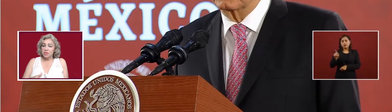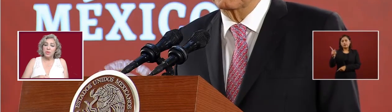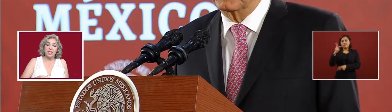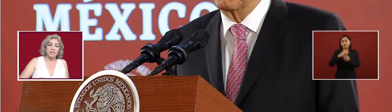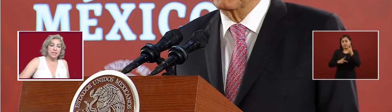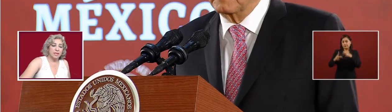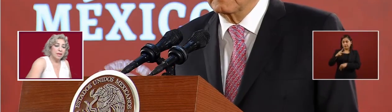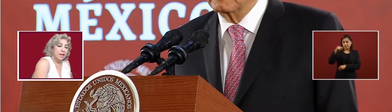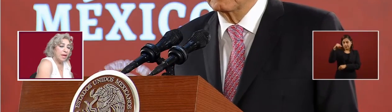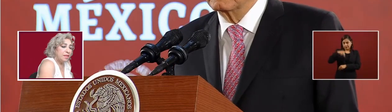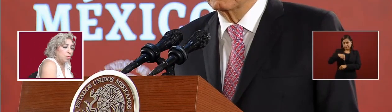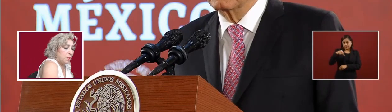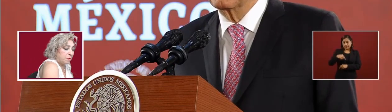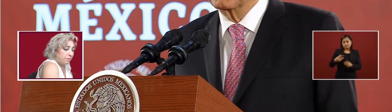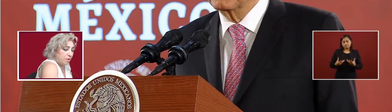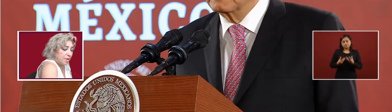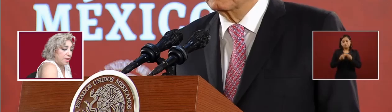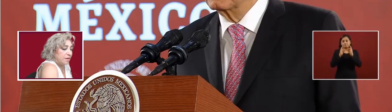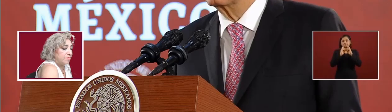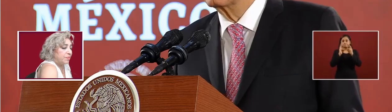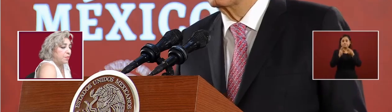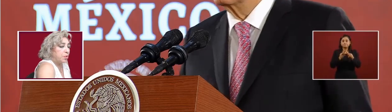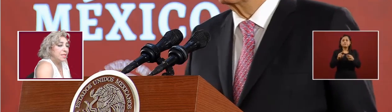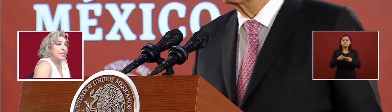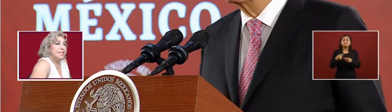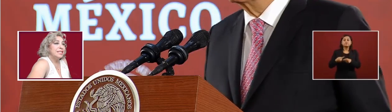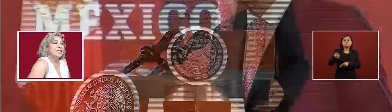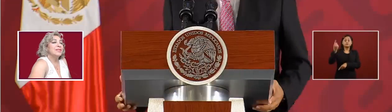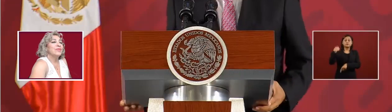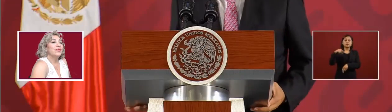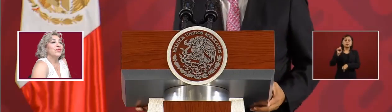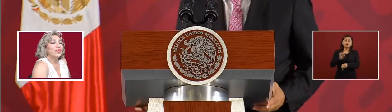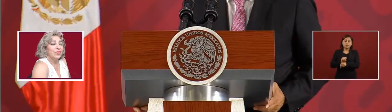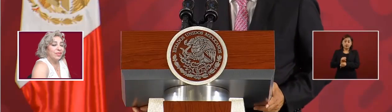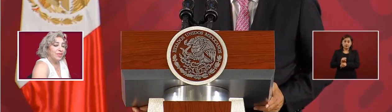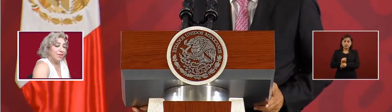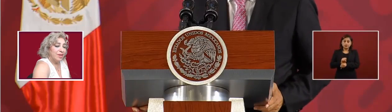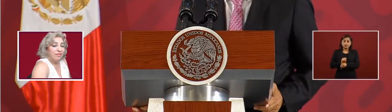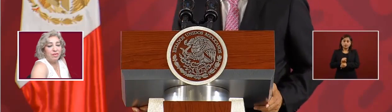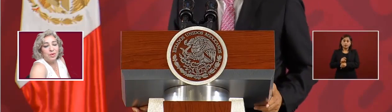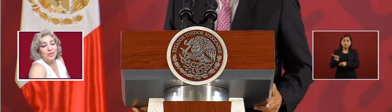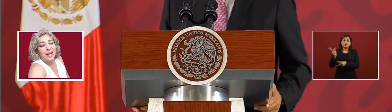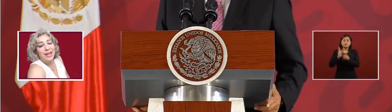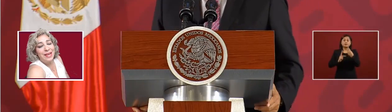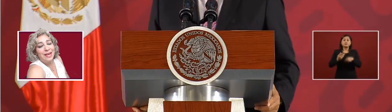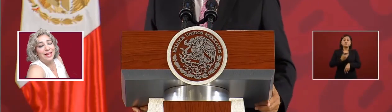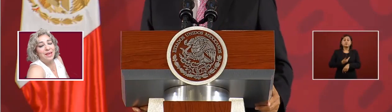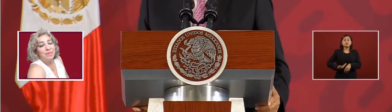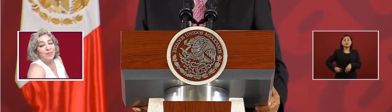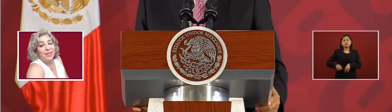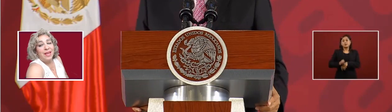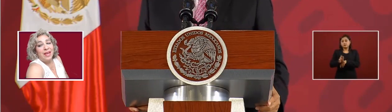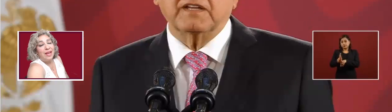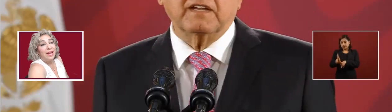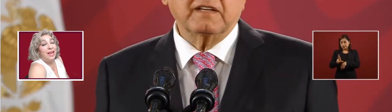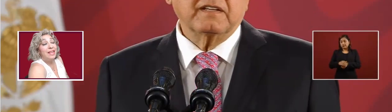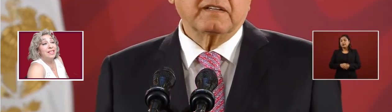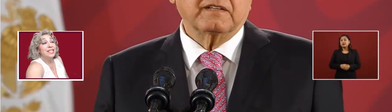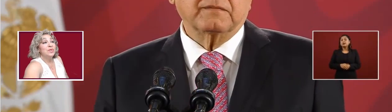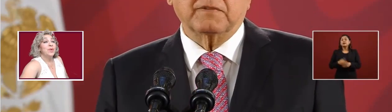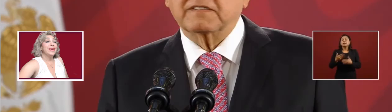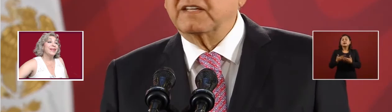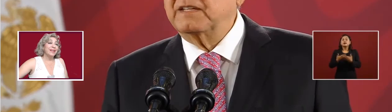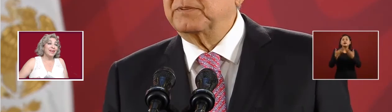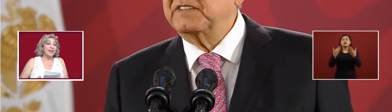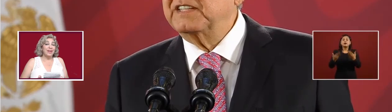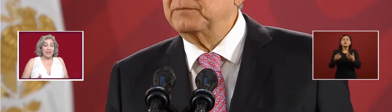was with us. And the week before that, the president from Costa Rica. From Rica. And